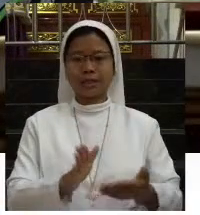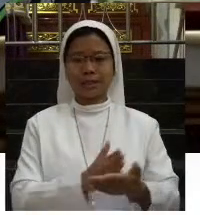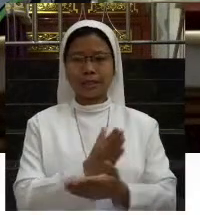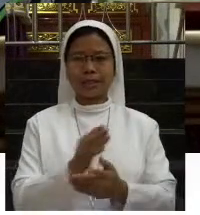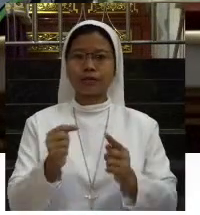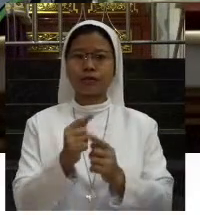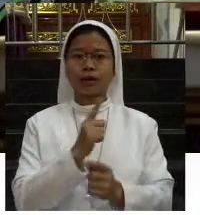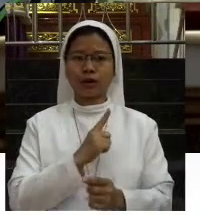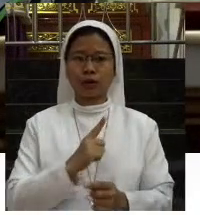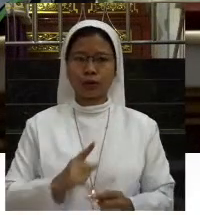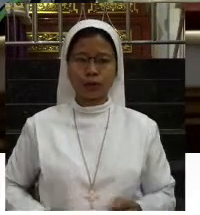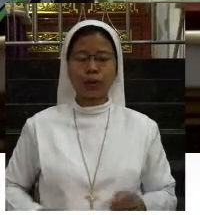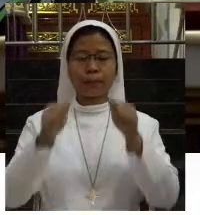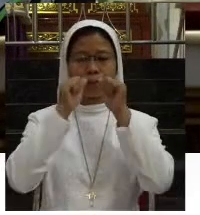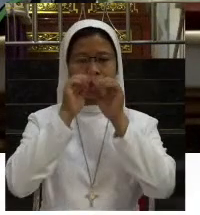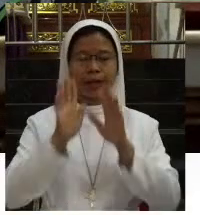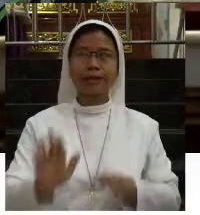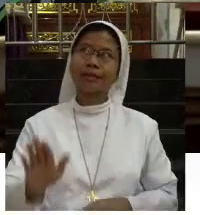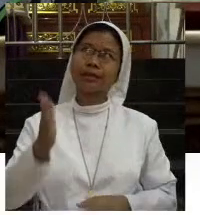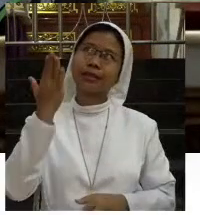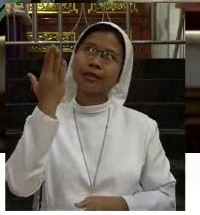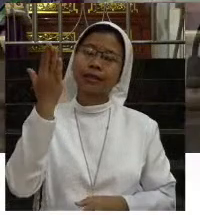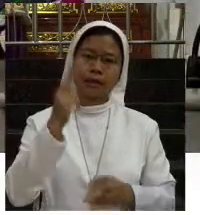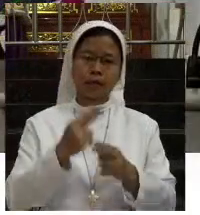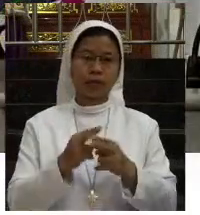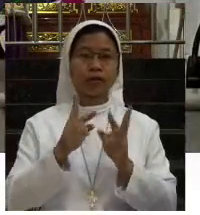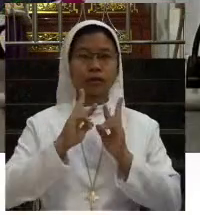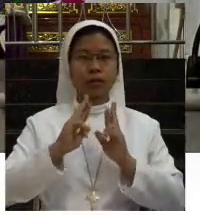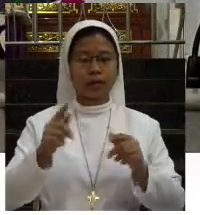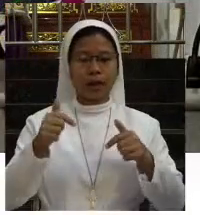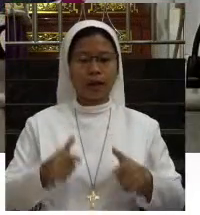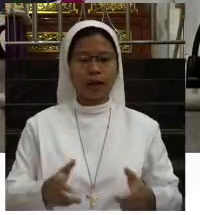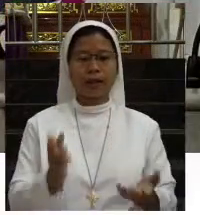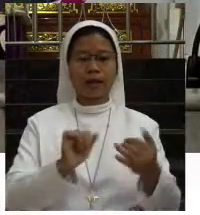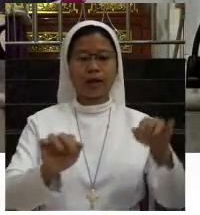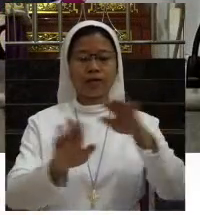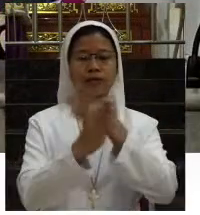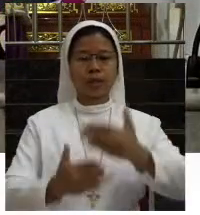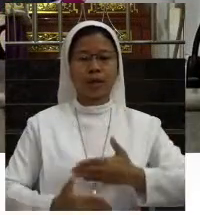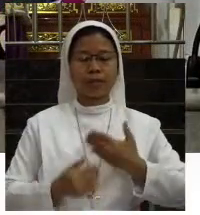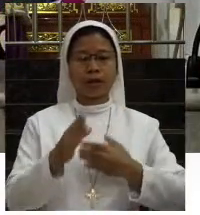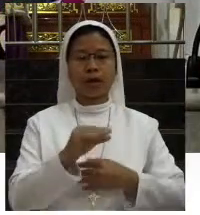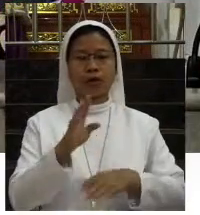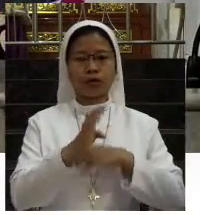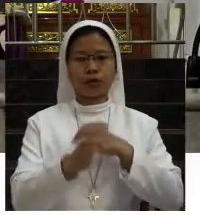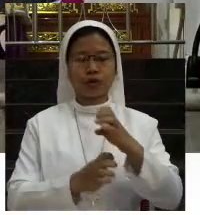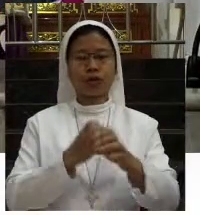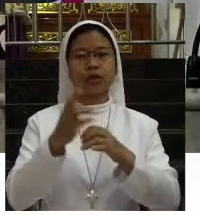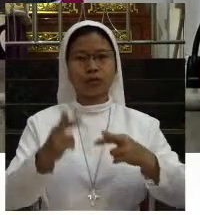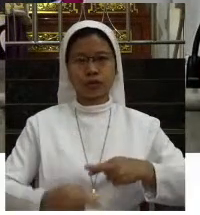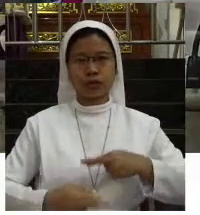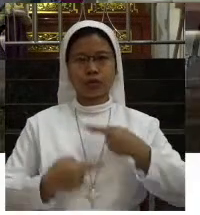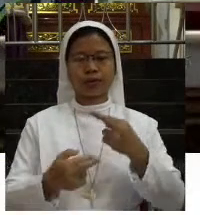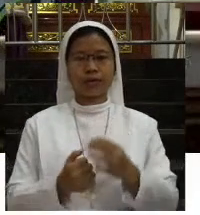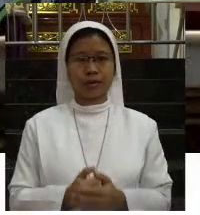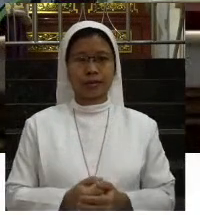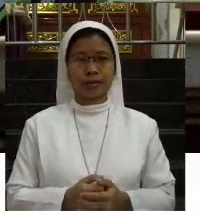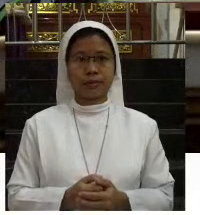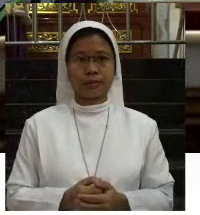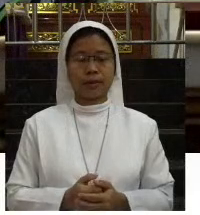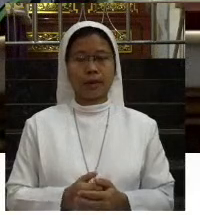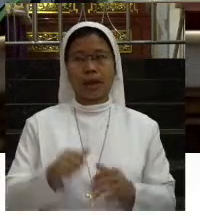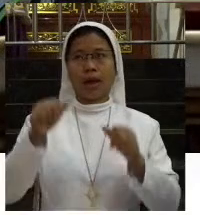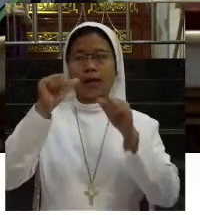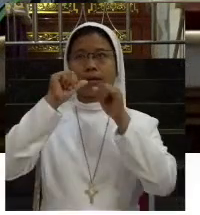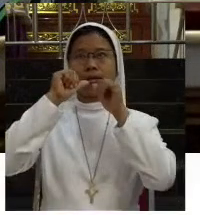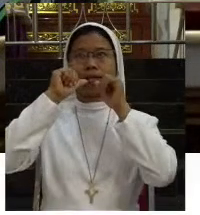the Lord, bless his name. Let the heavens be glad and the earth rejoice.